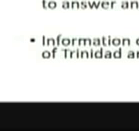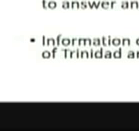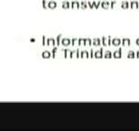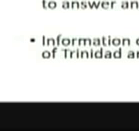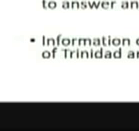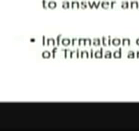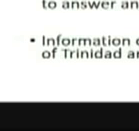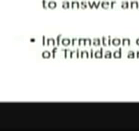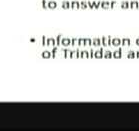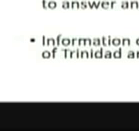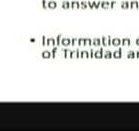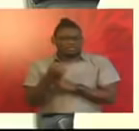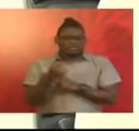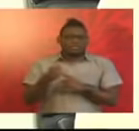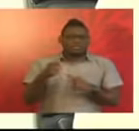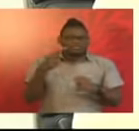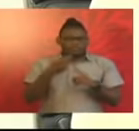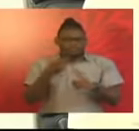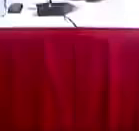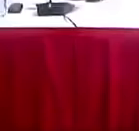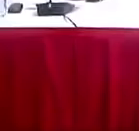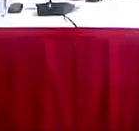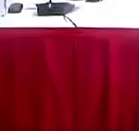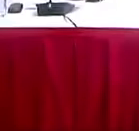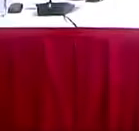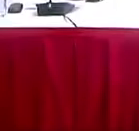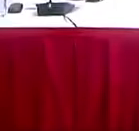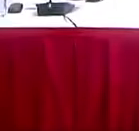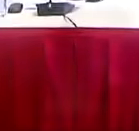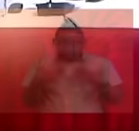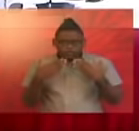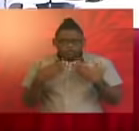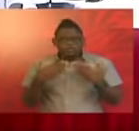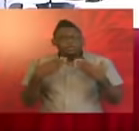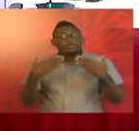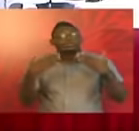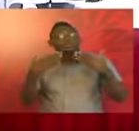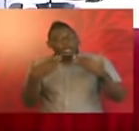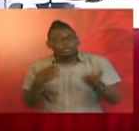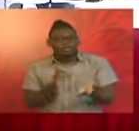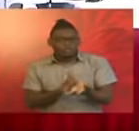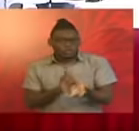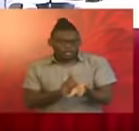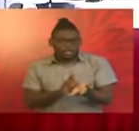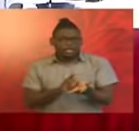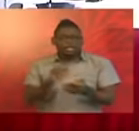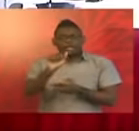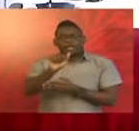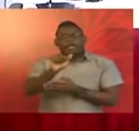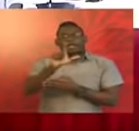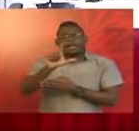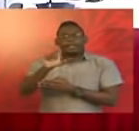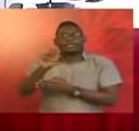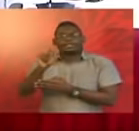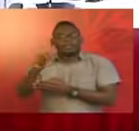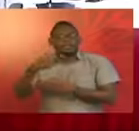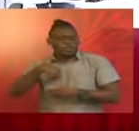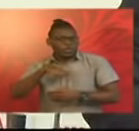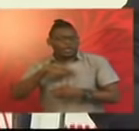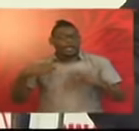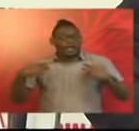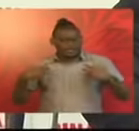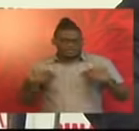Thank you. And Next slide. thank you, Dr. Allen. As we close off this morning's